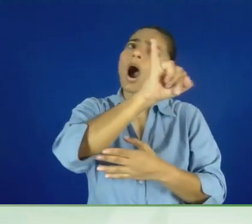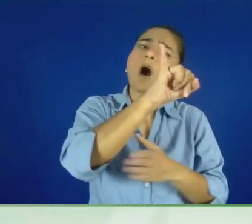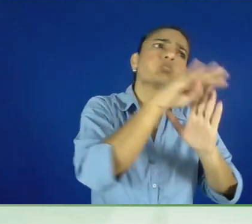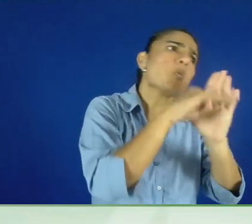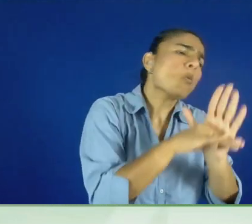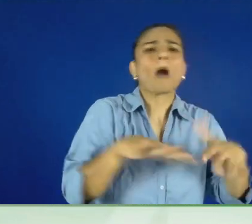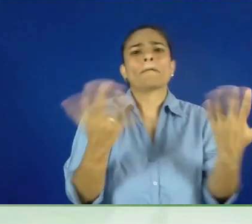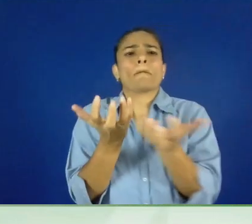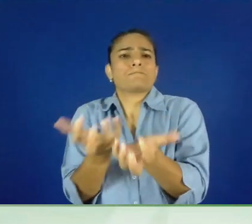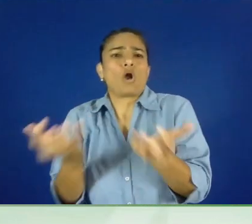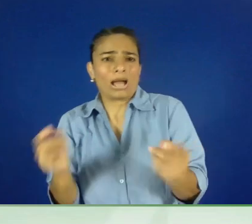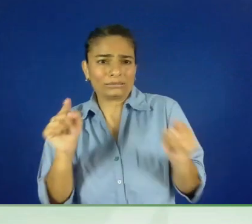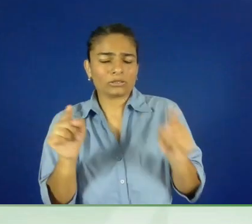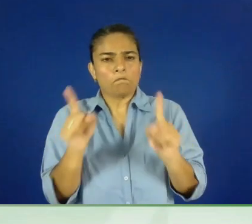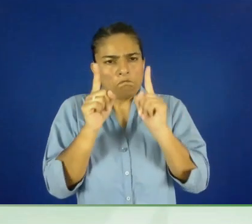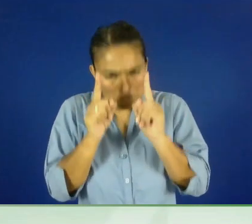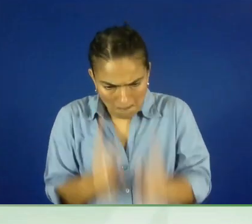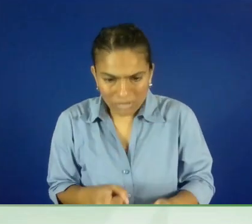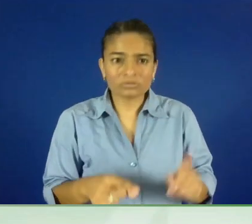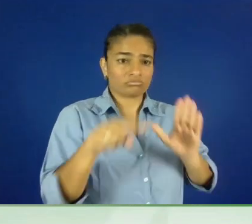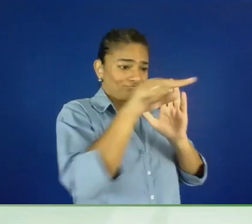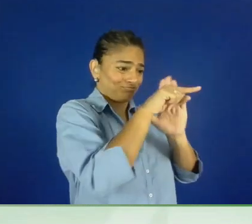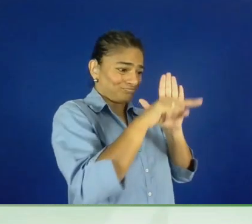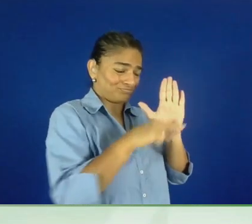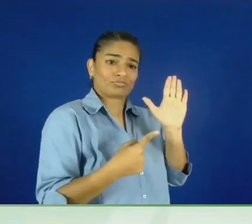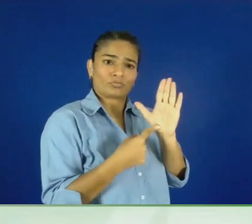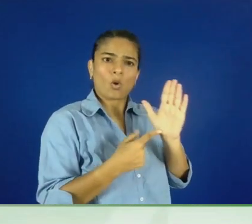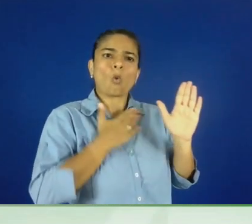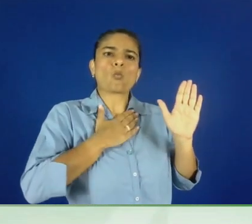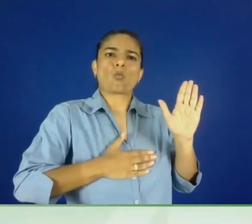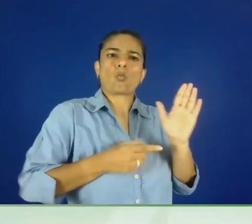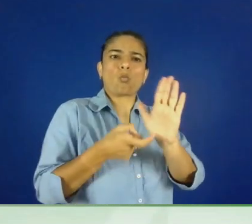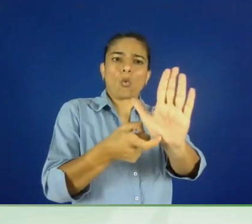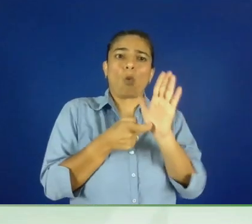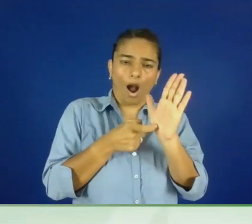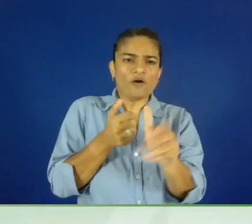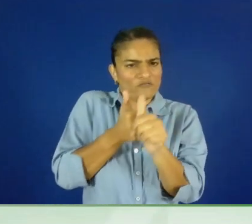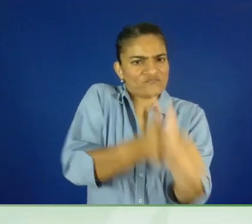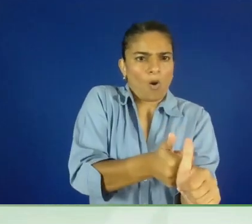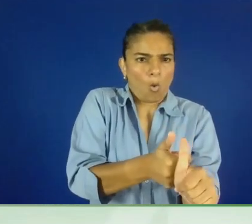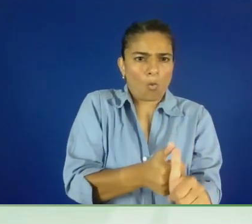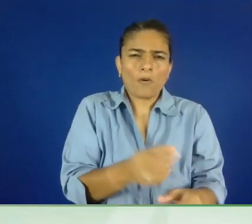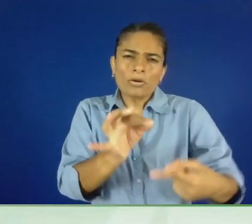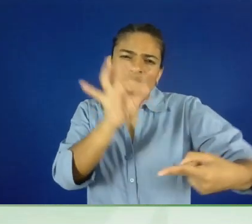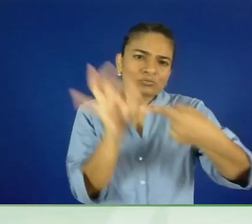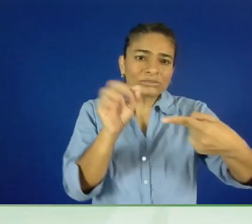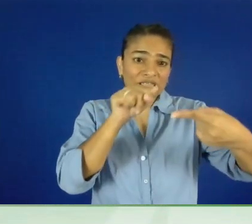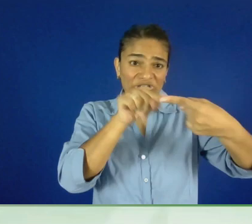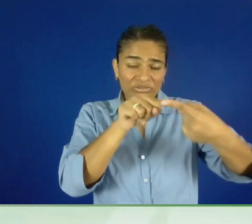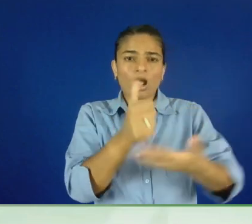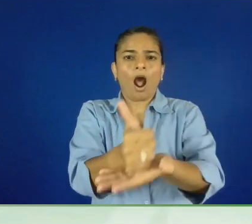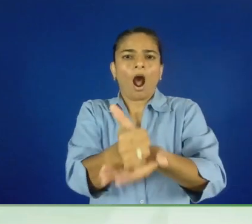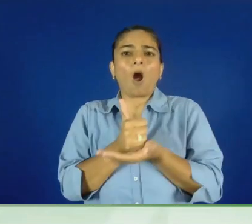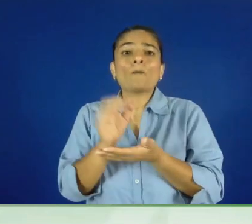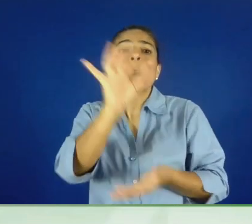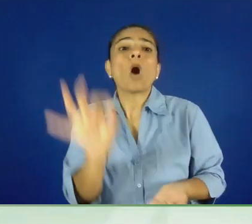specific requirement which helps there, because in a lot of cases when we talk about disability data, you also end up in